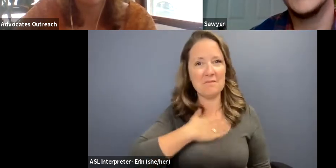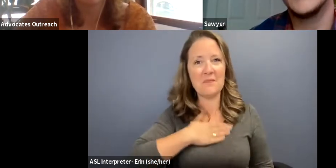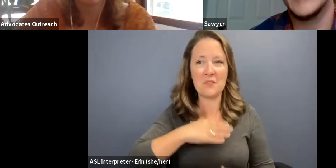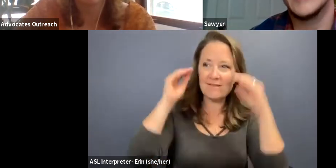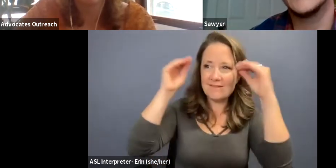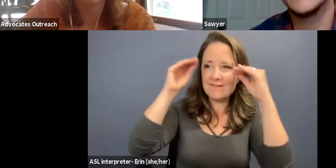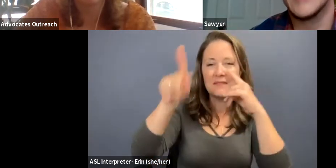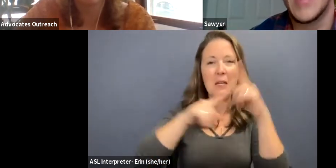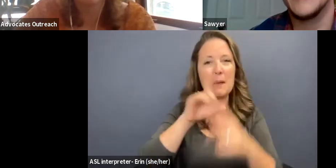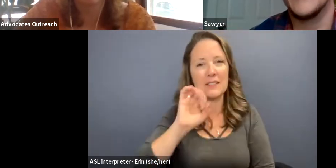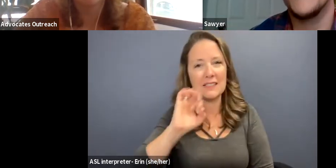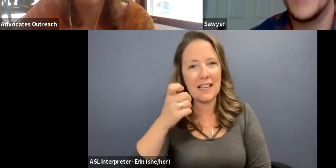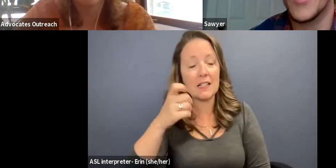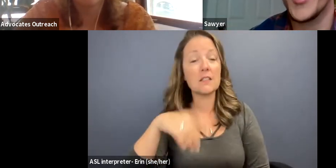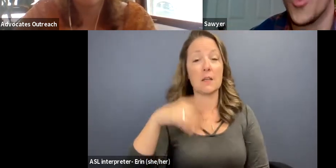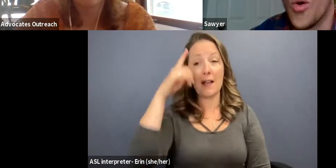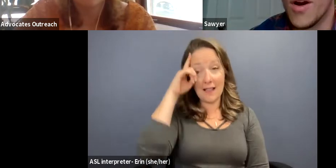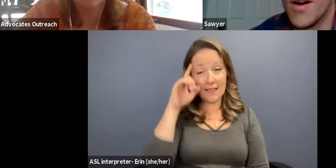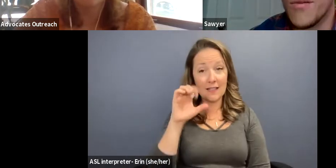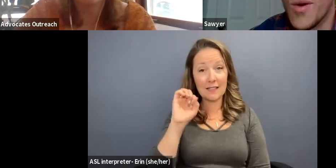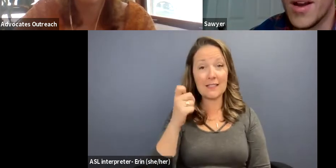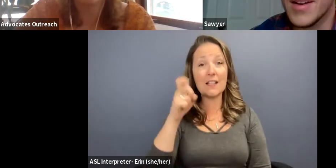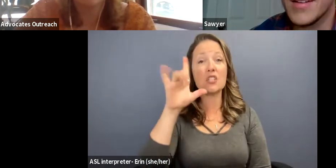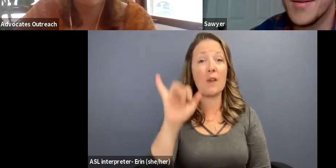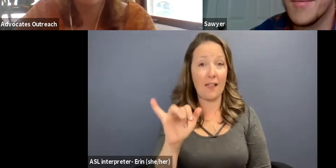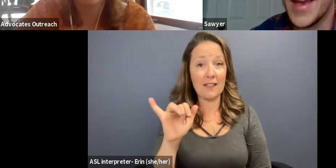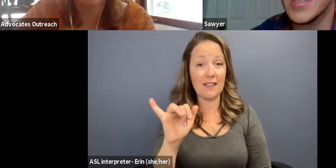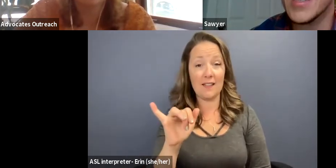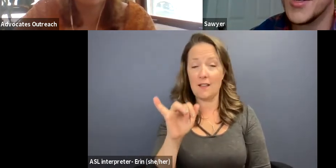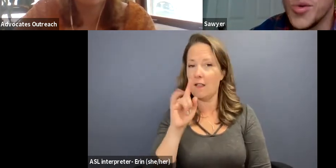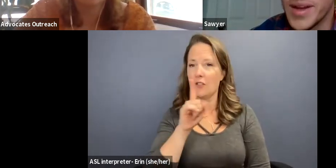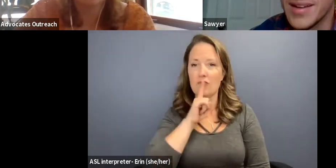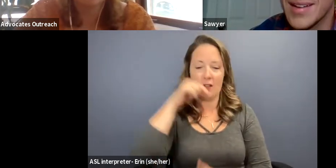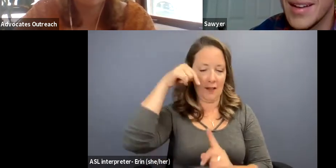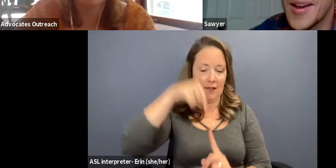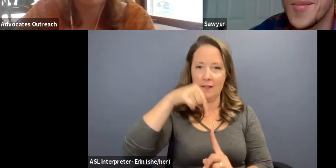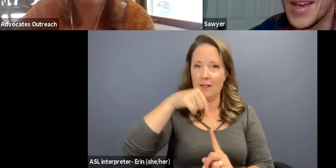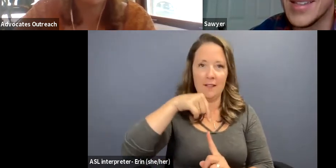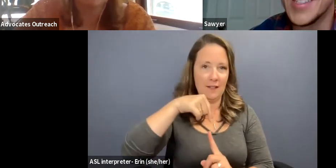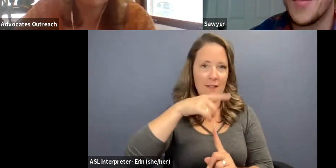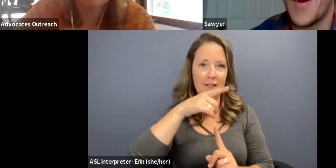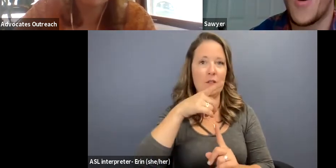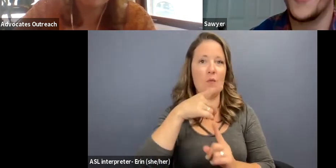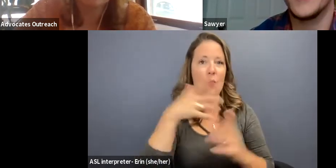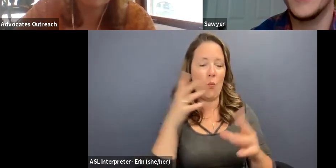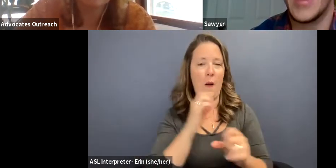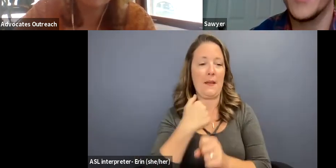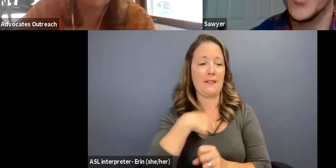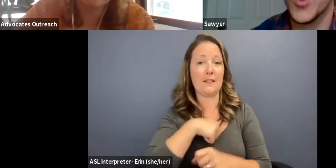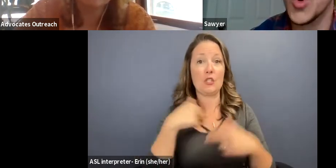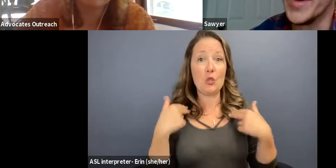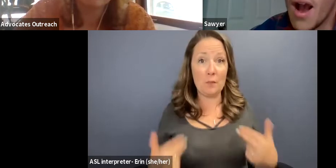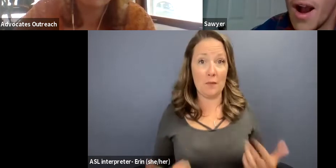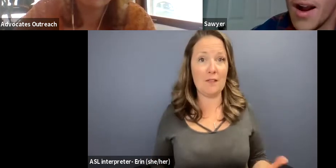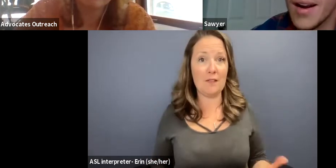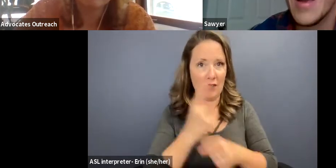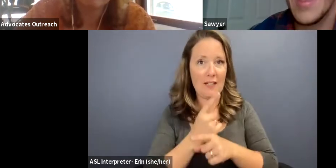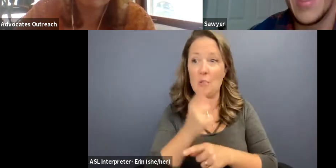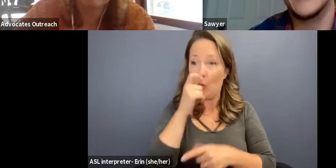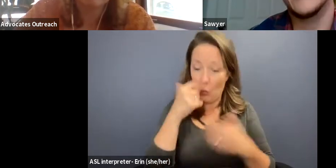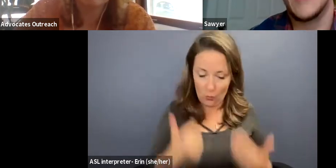So it has to do with bodies and like pleasure and anatomy, so like parts and